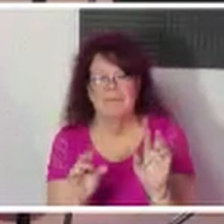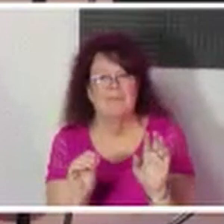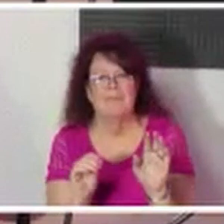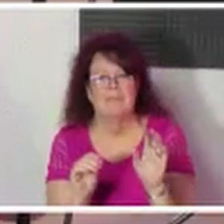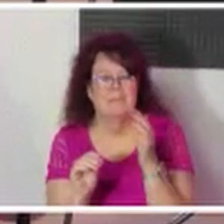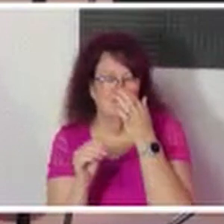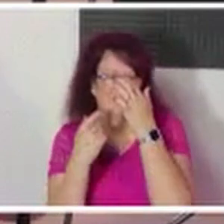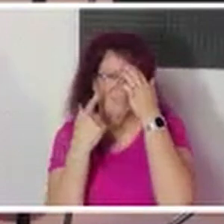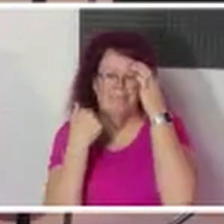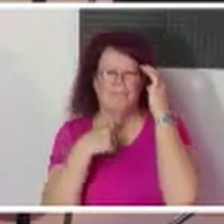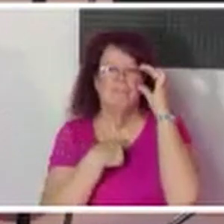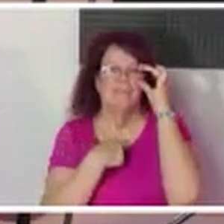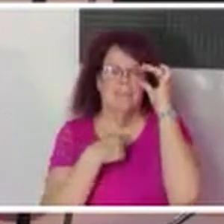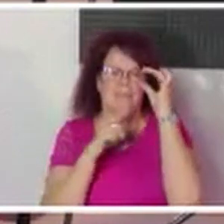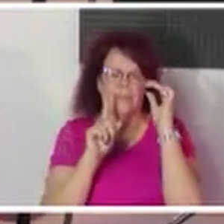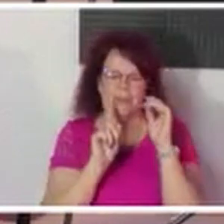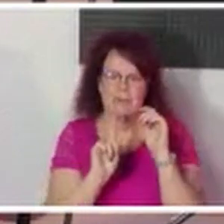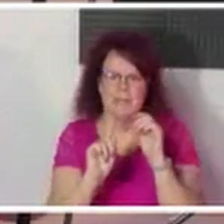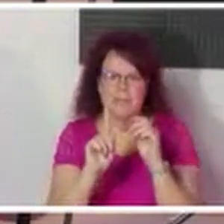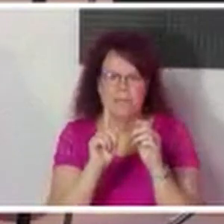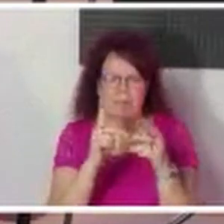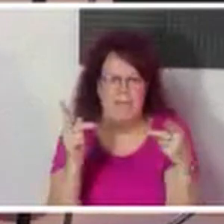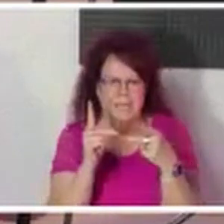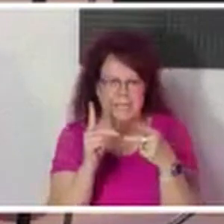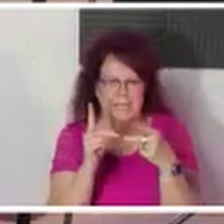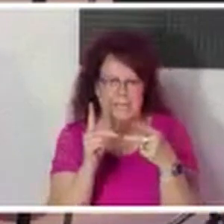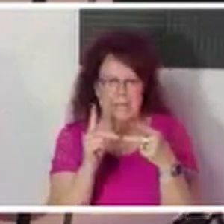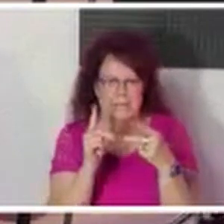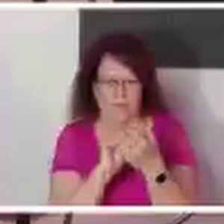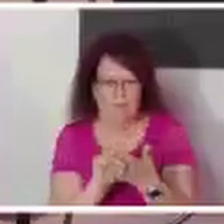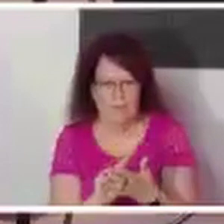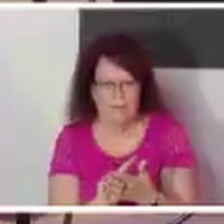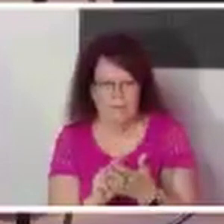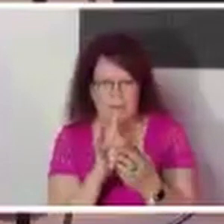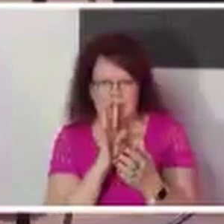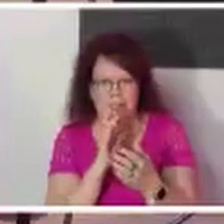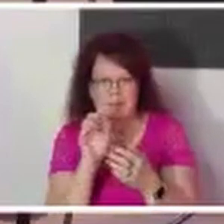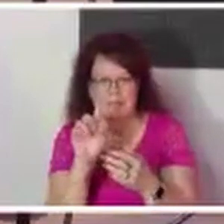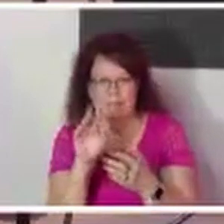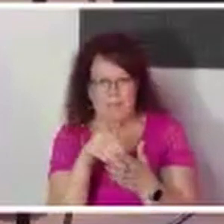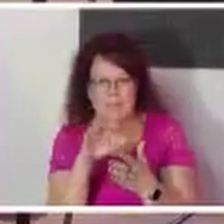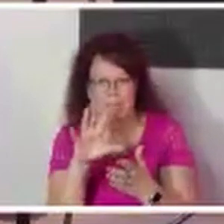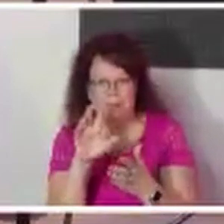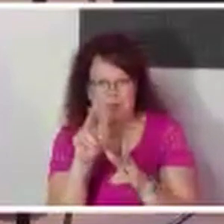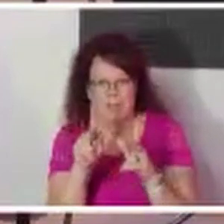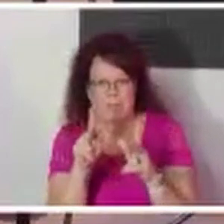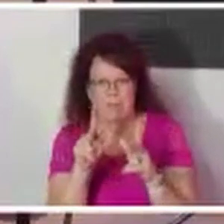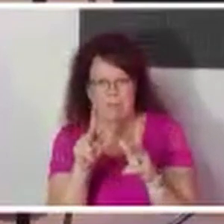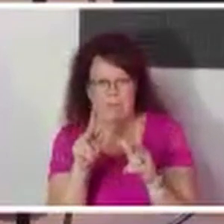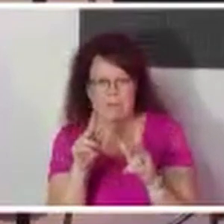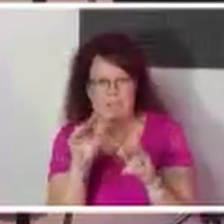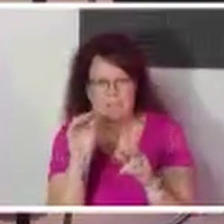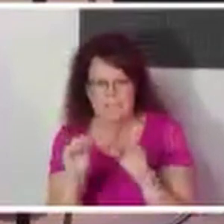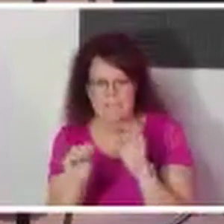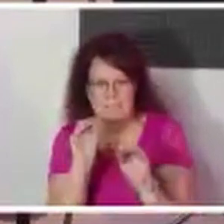think for me, walking into a facility on a weekly basis where about 1,500 people were being warehoused was just a reminder to